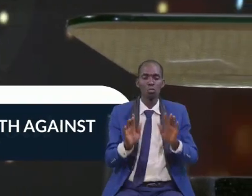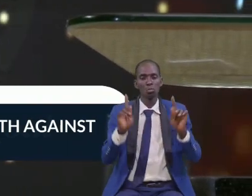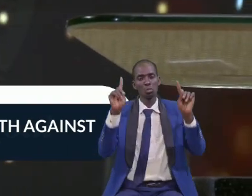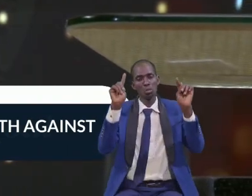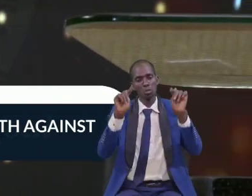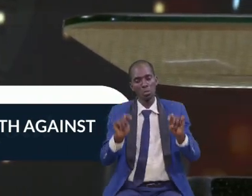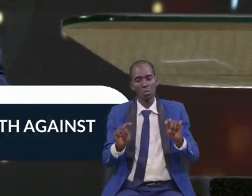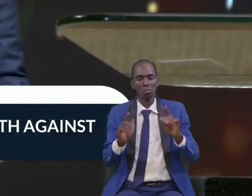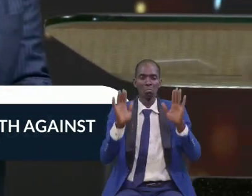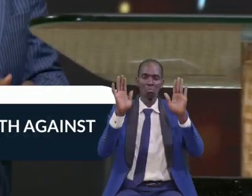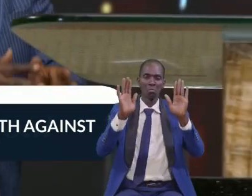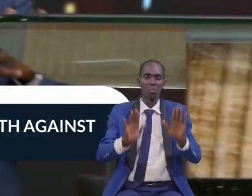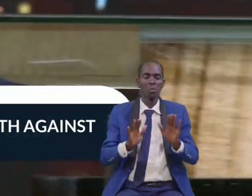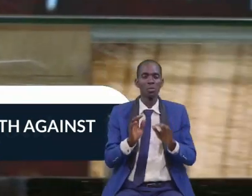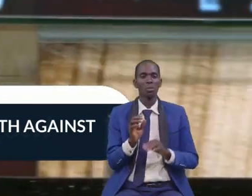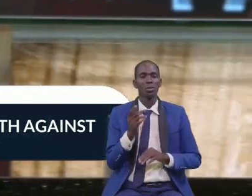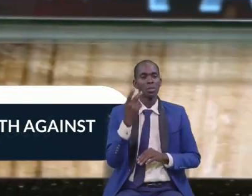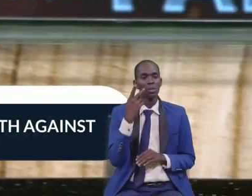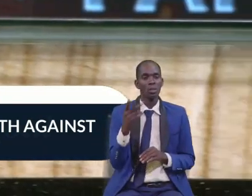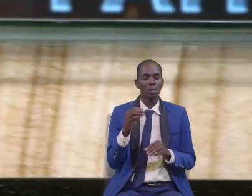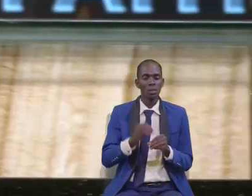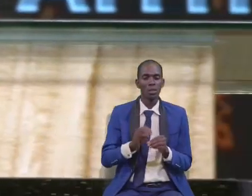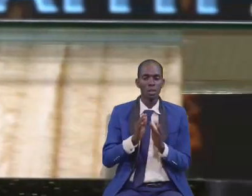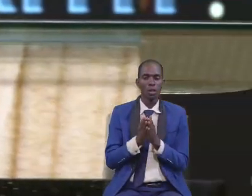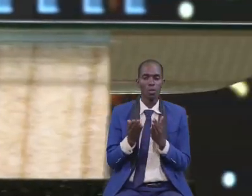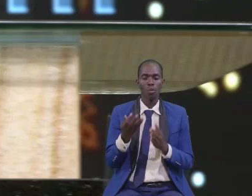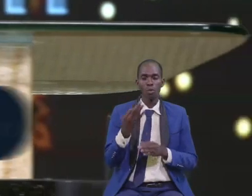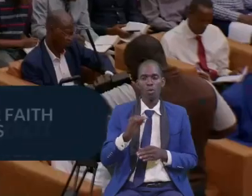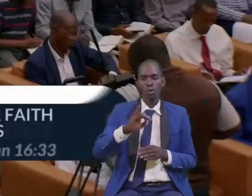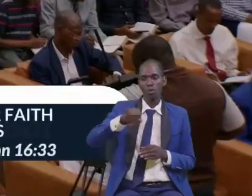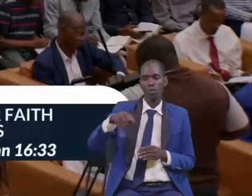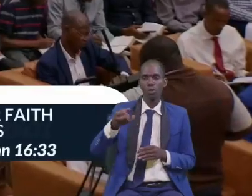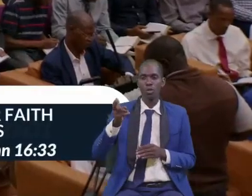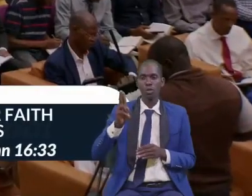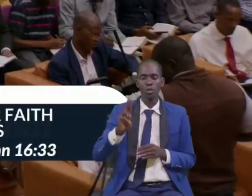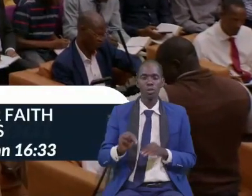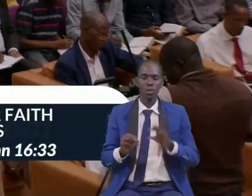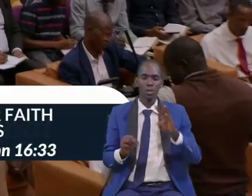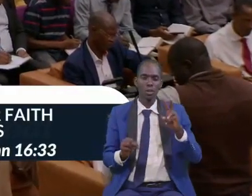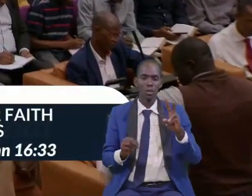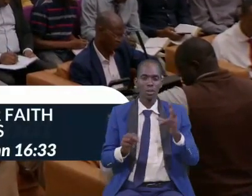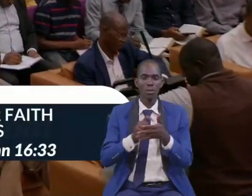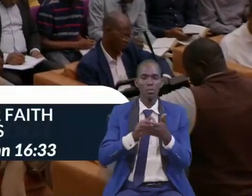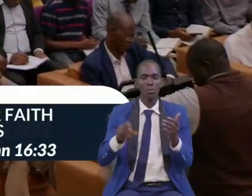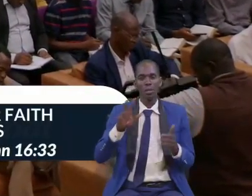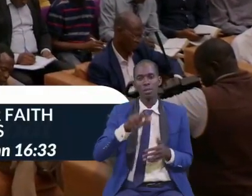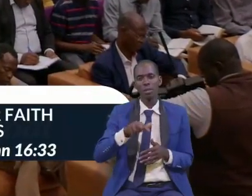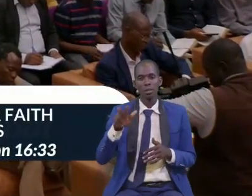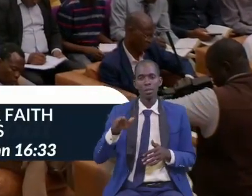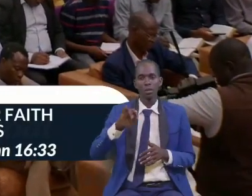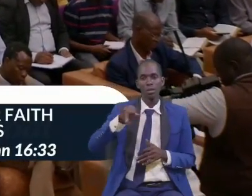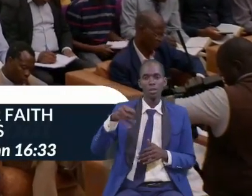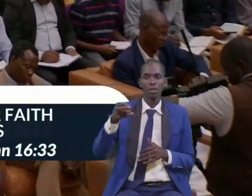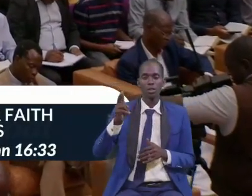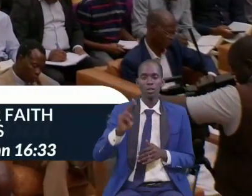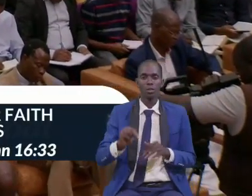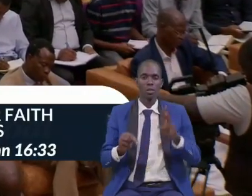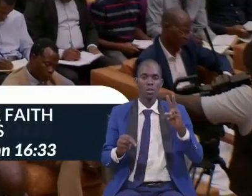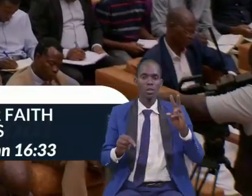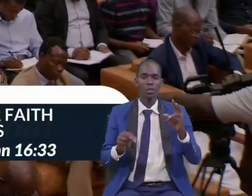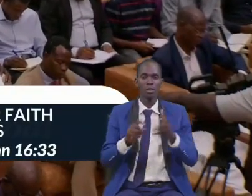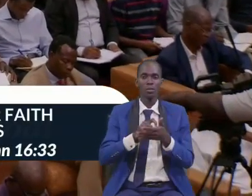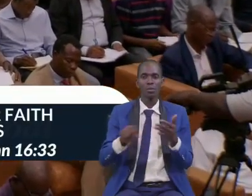us in John chapter 16, verse 33. In John chapter 16,